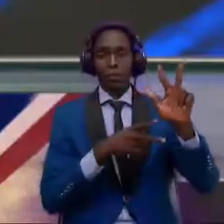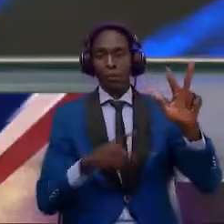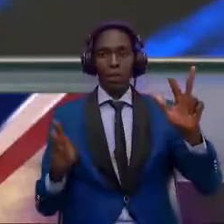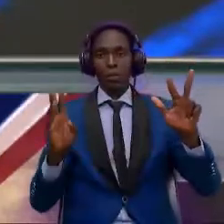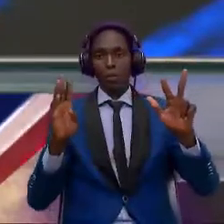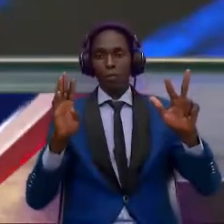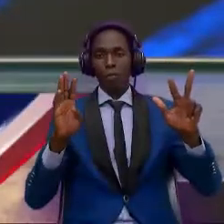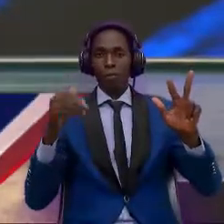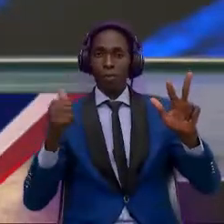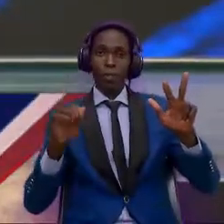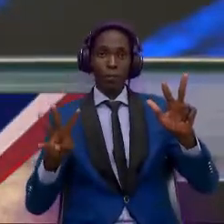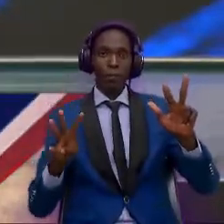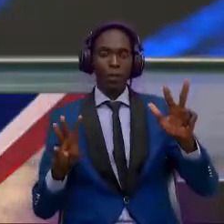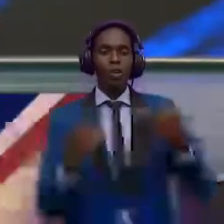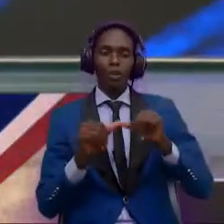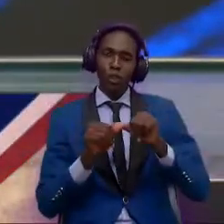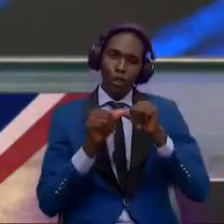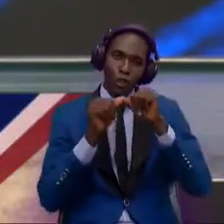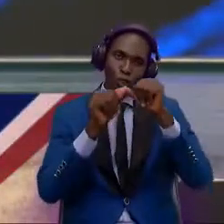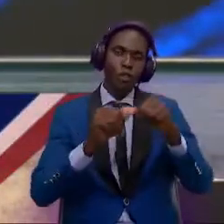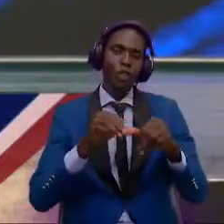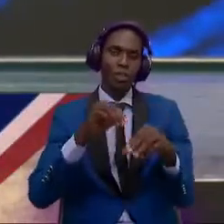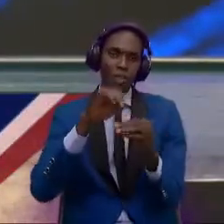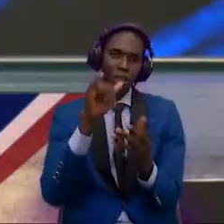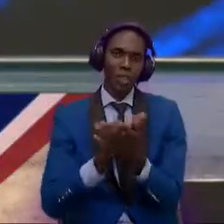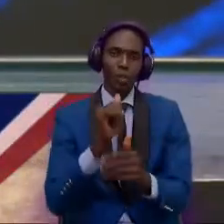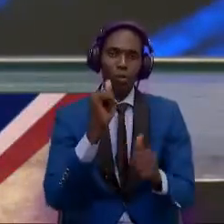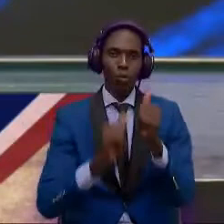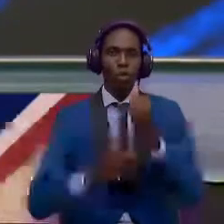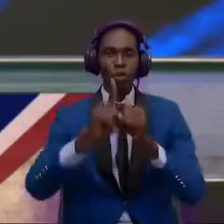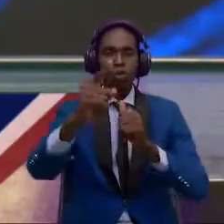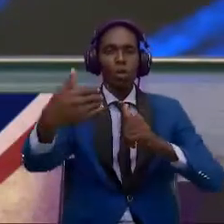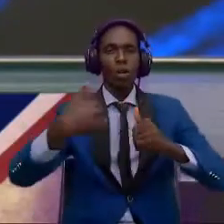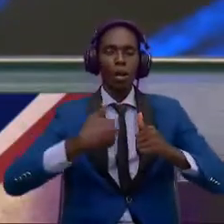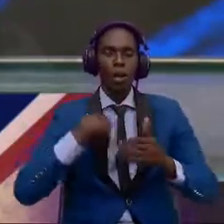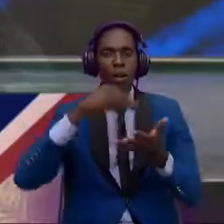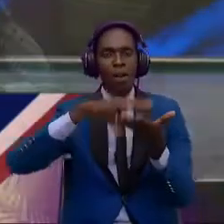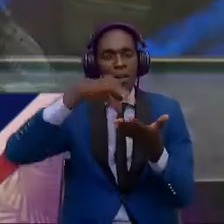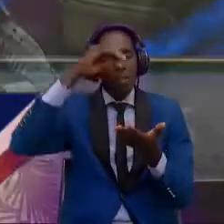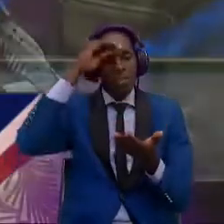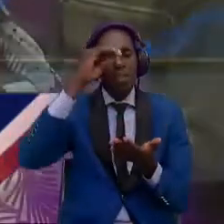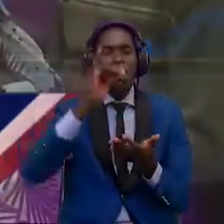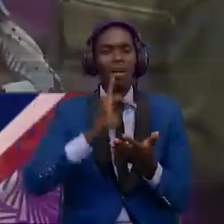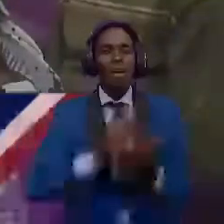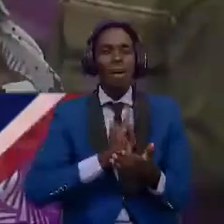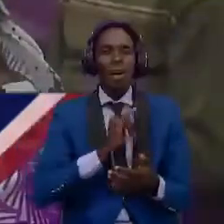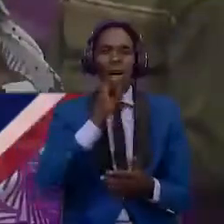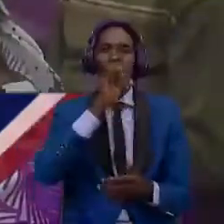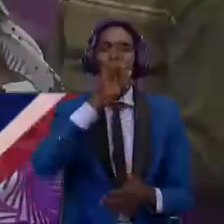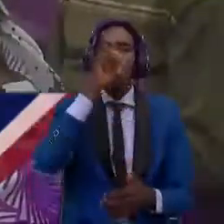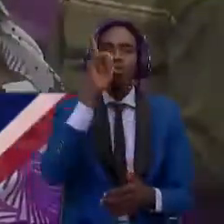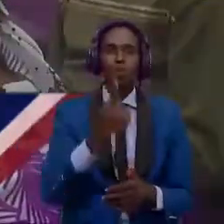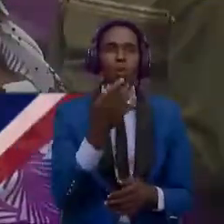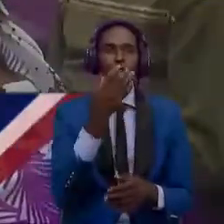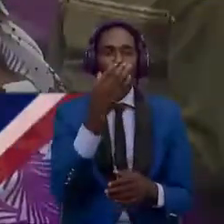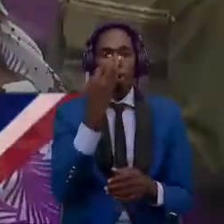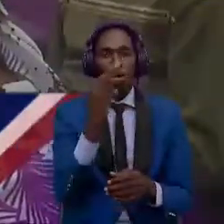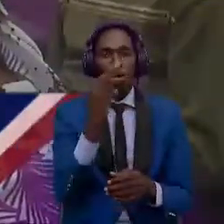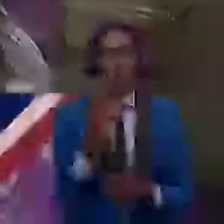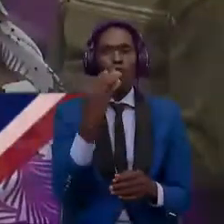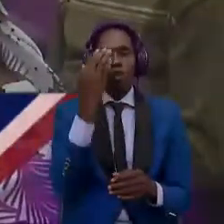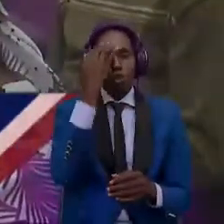thou hast learned and hast been assured of, knowing of whom thou wast